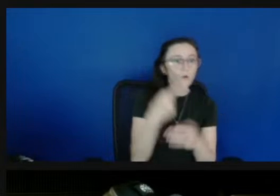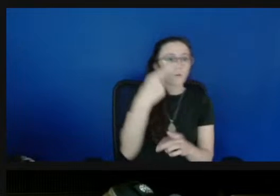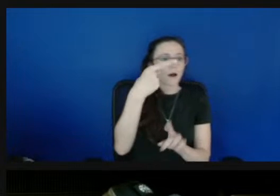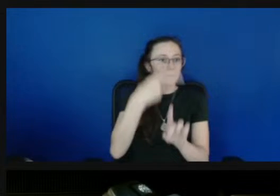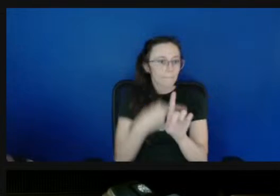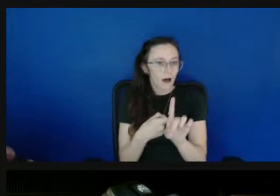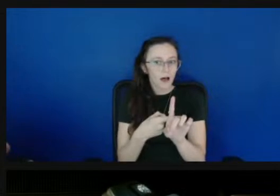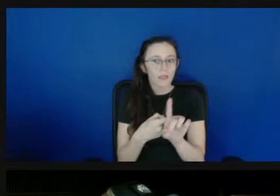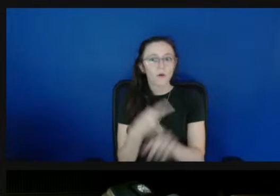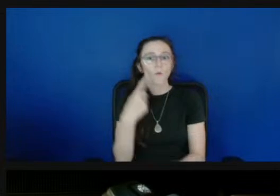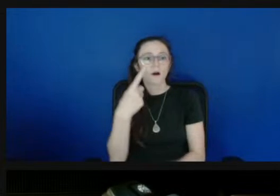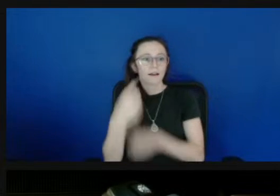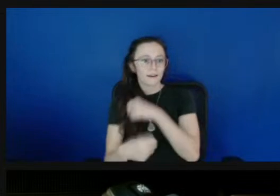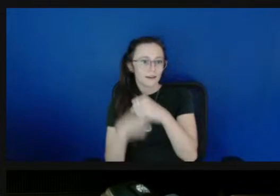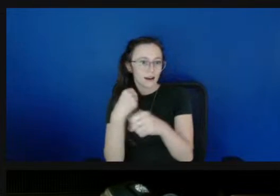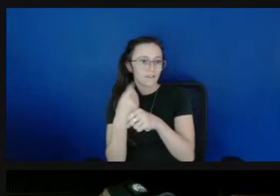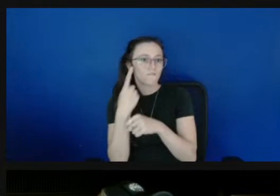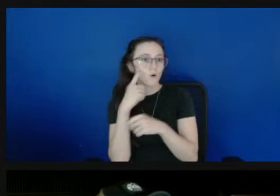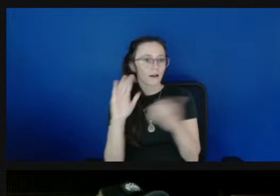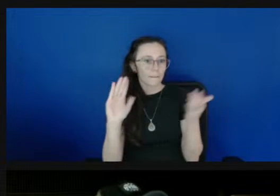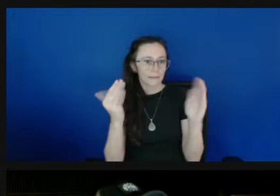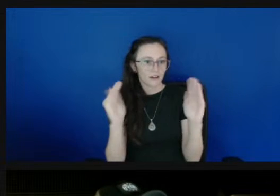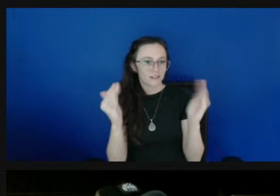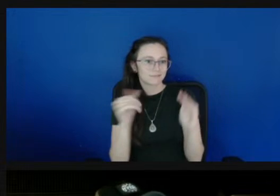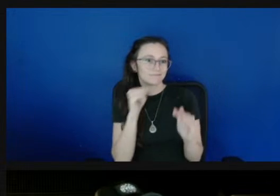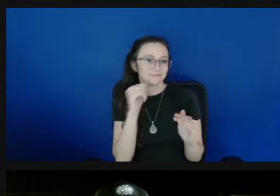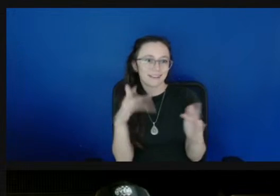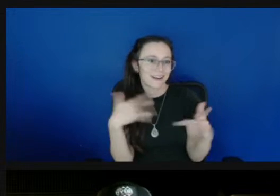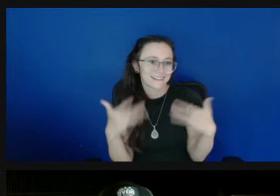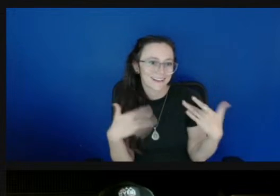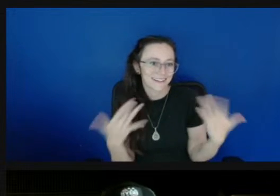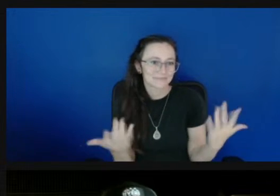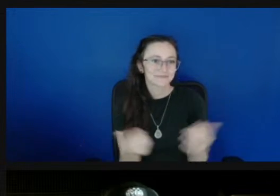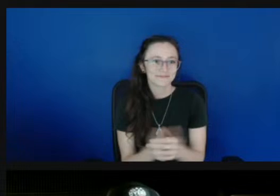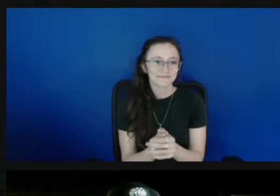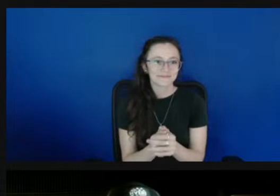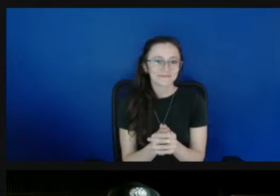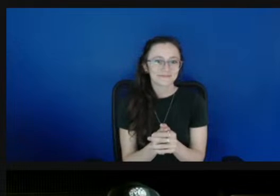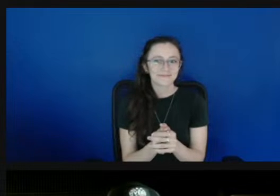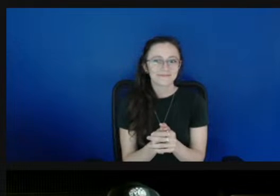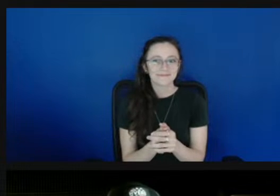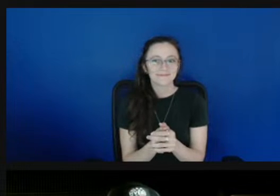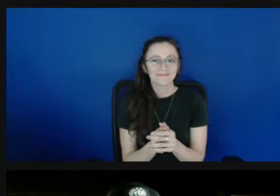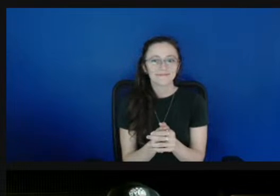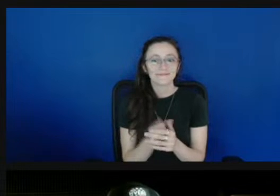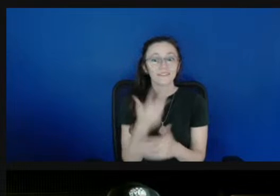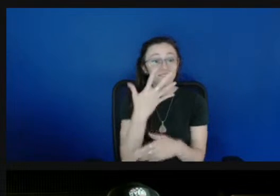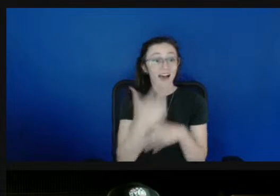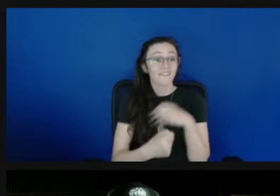Maunaloa for comparison. Not really that exciting. If I did 5 years, would include the eruption,